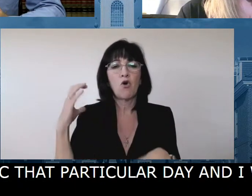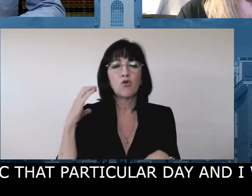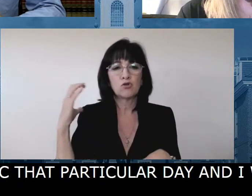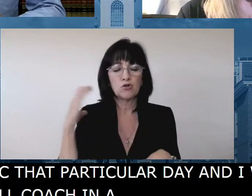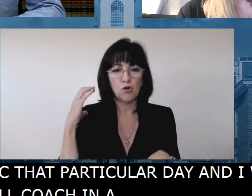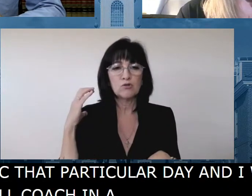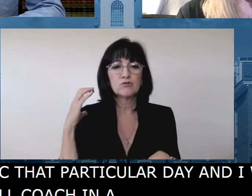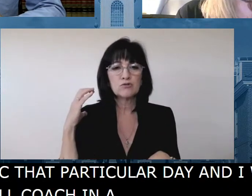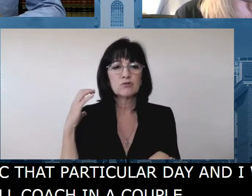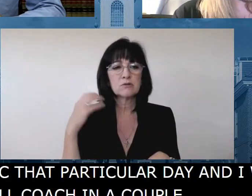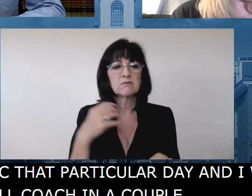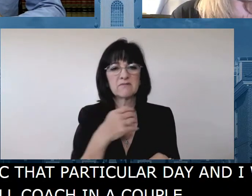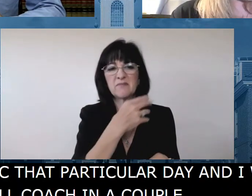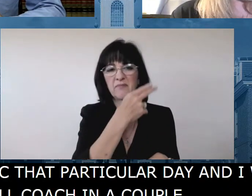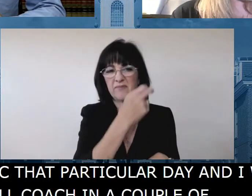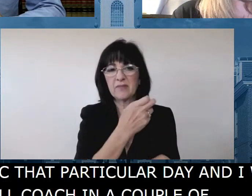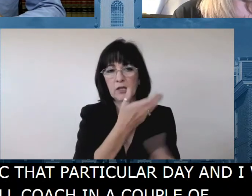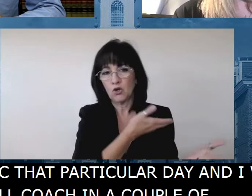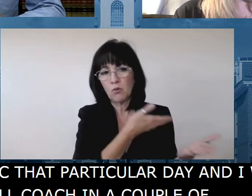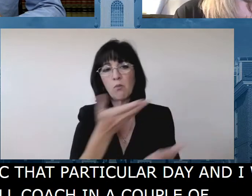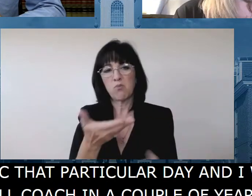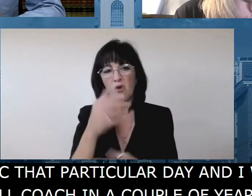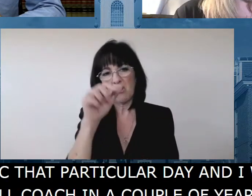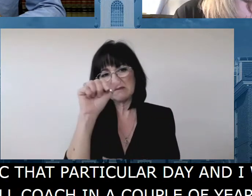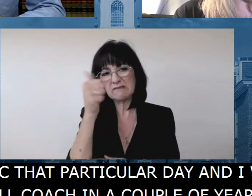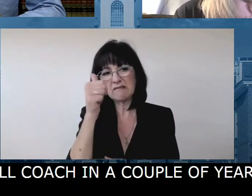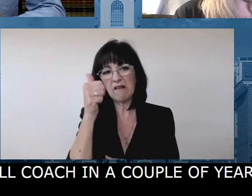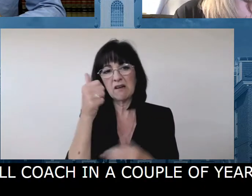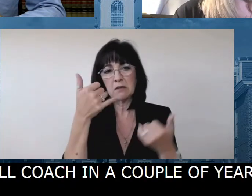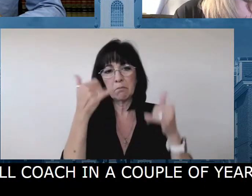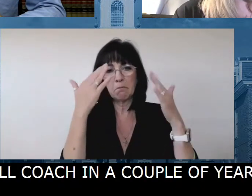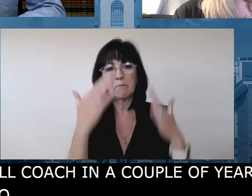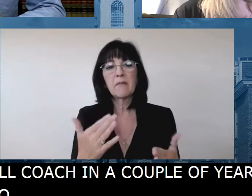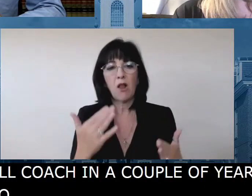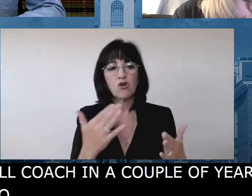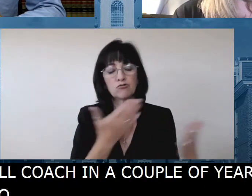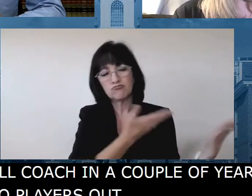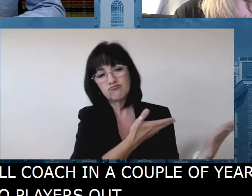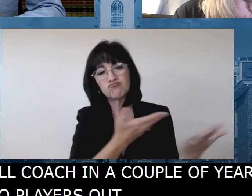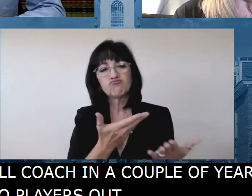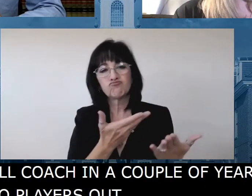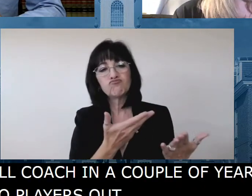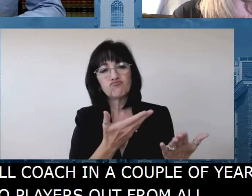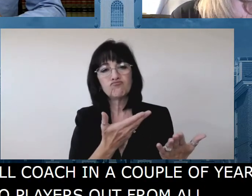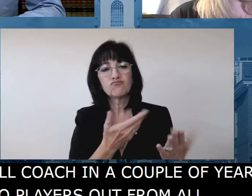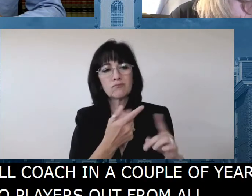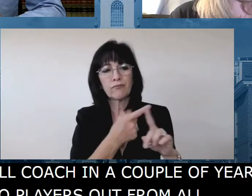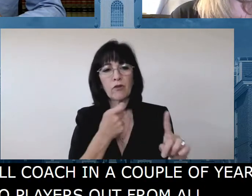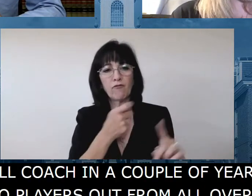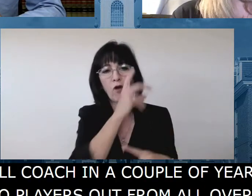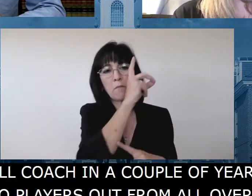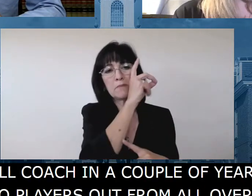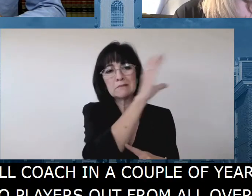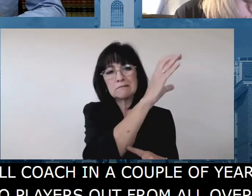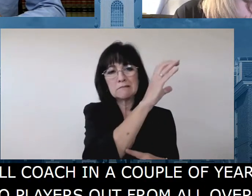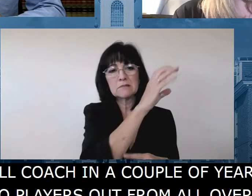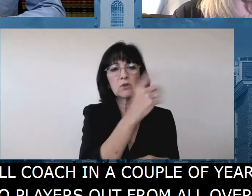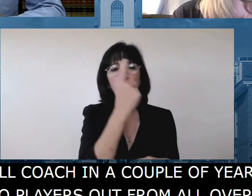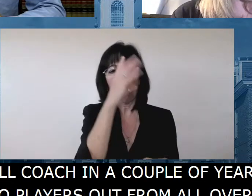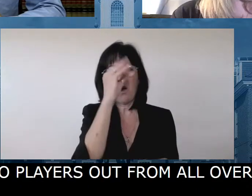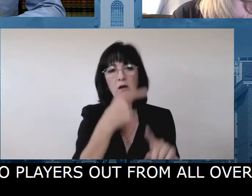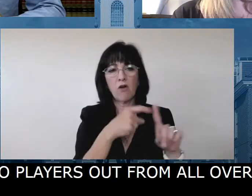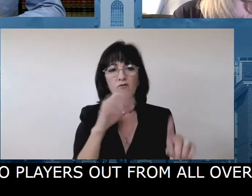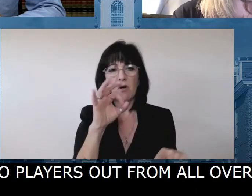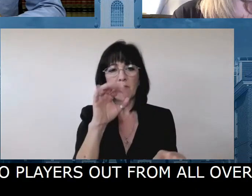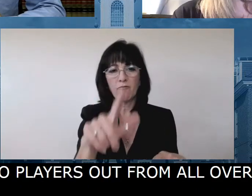brought 10 or so players out from all over, from the DC area. One guy was from Florida,